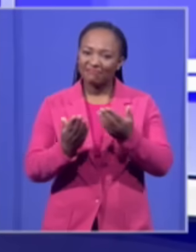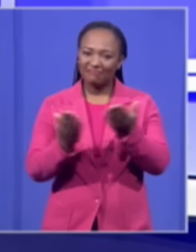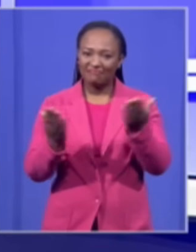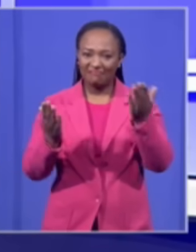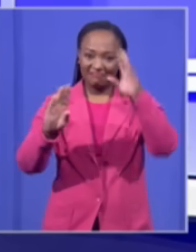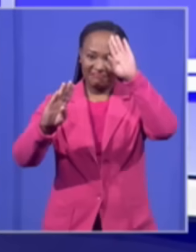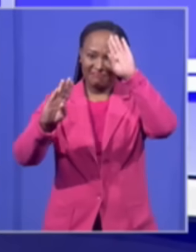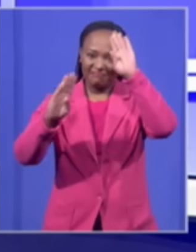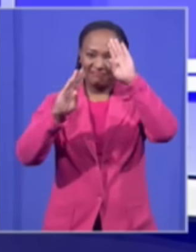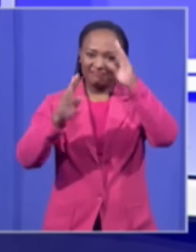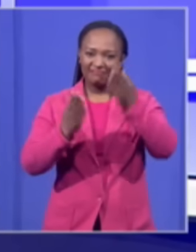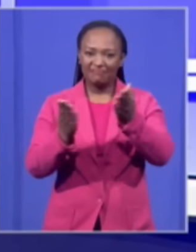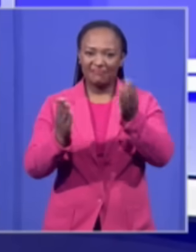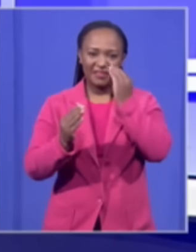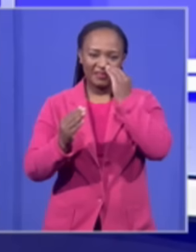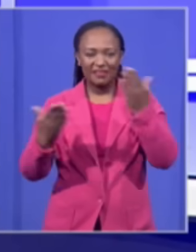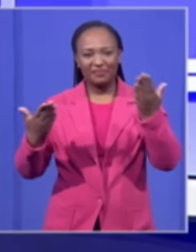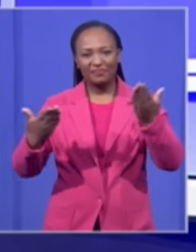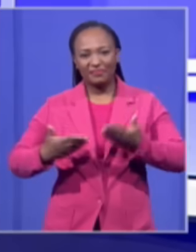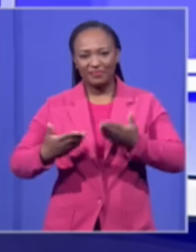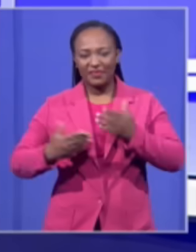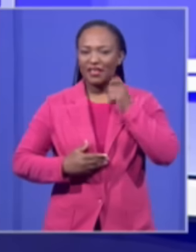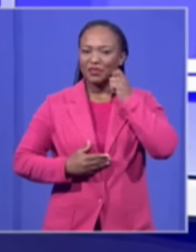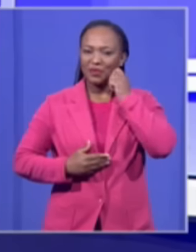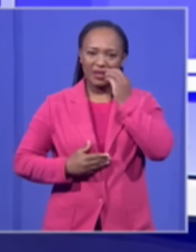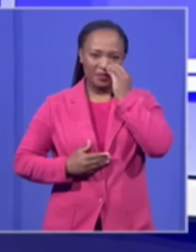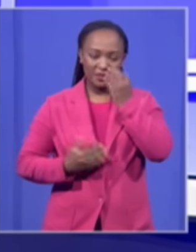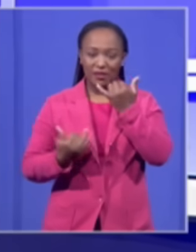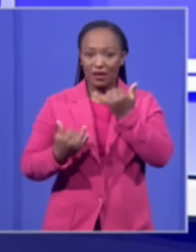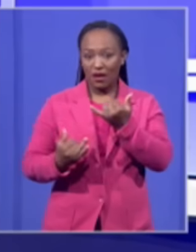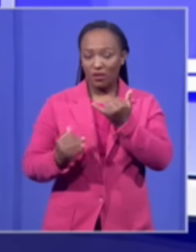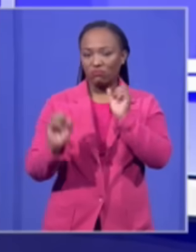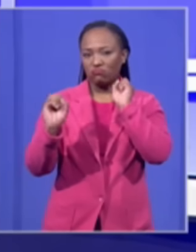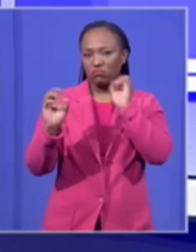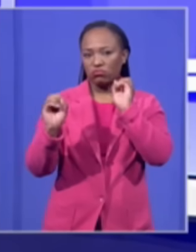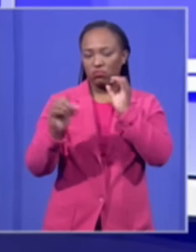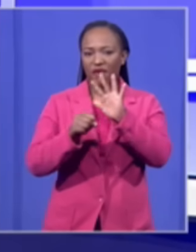Mothoetso Madume wa mogetse mo kgasong ya rona ya dikgang tsa Setswana, tla re diale.